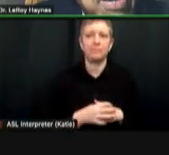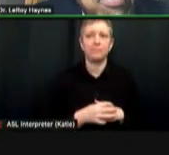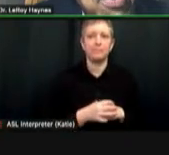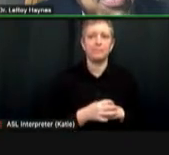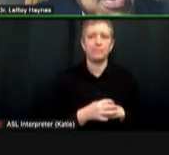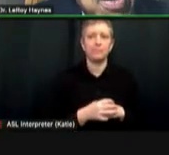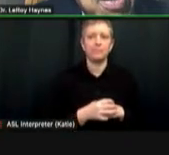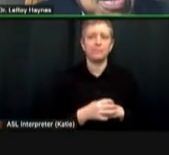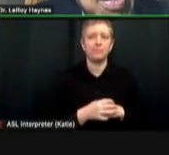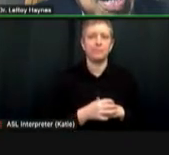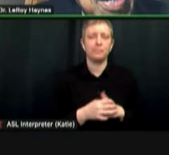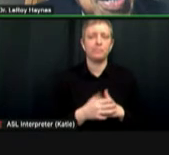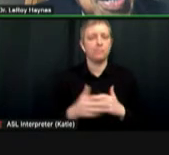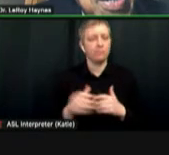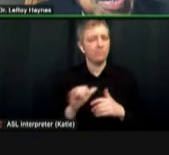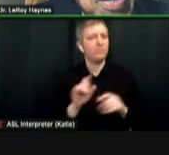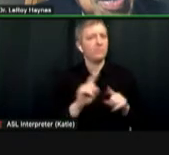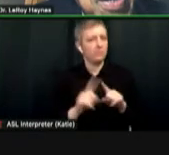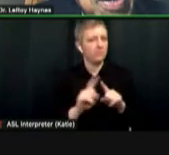Aaron Campbell,